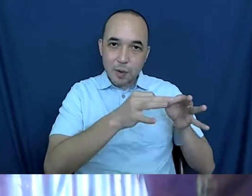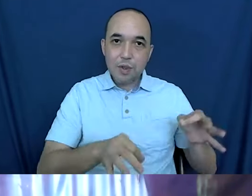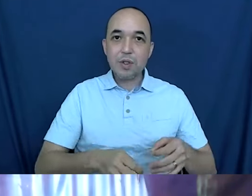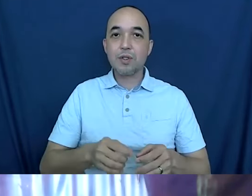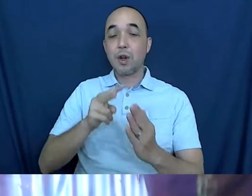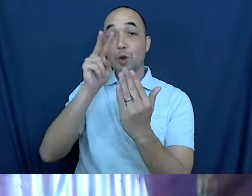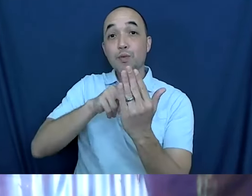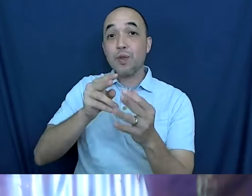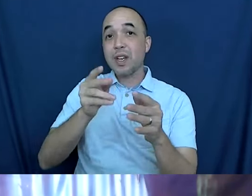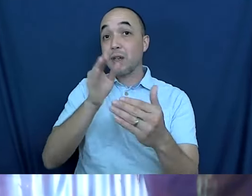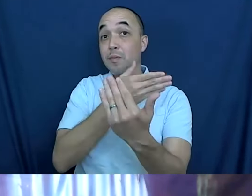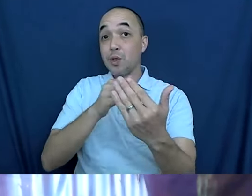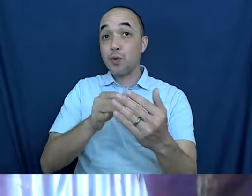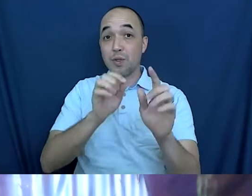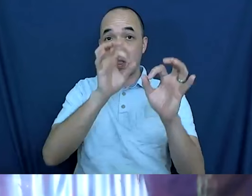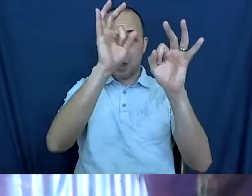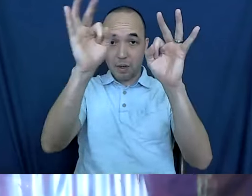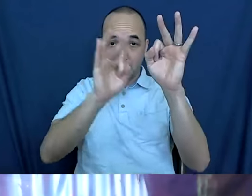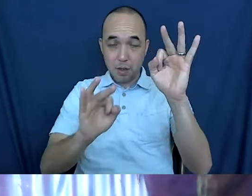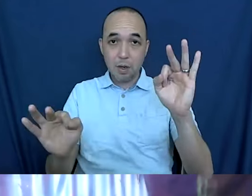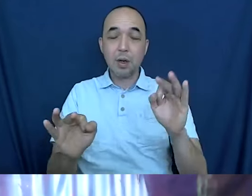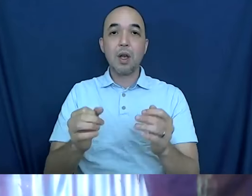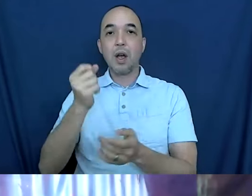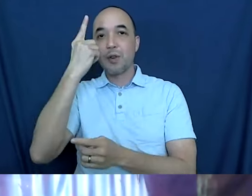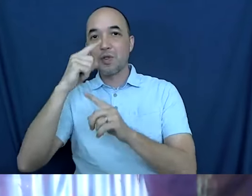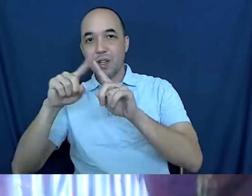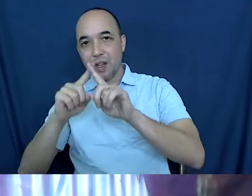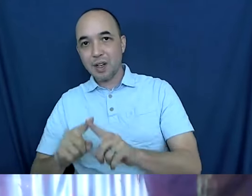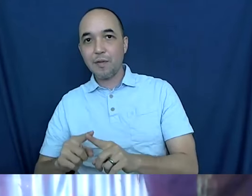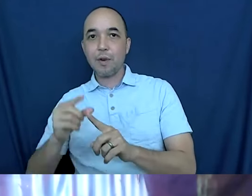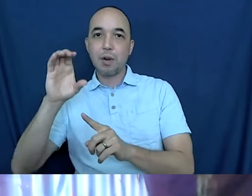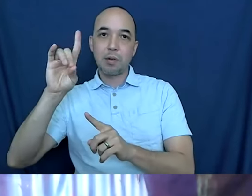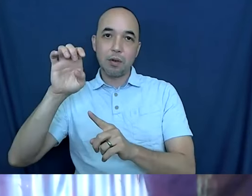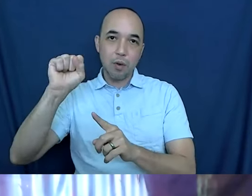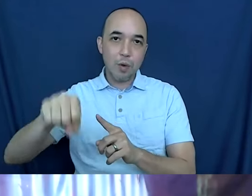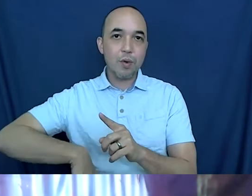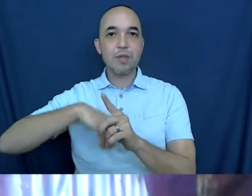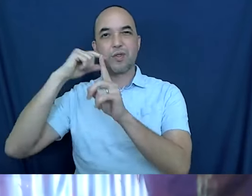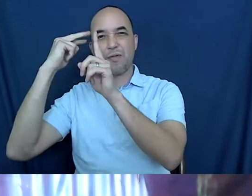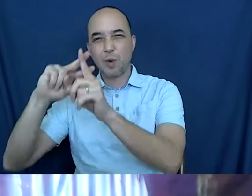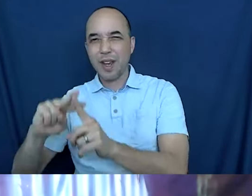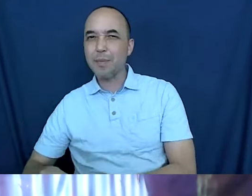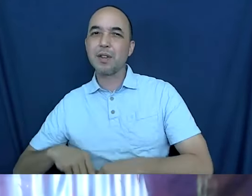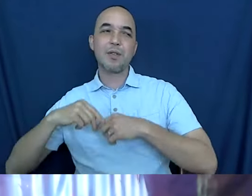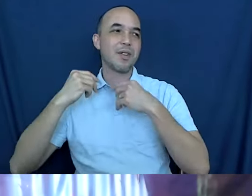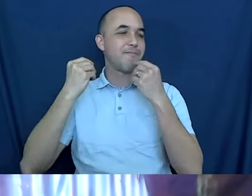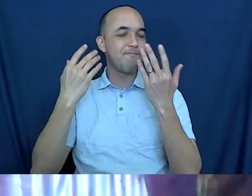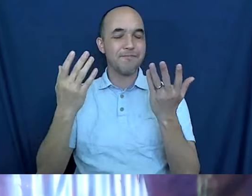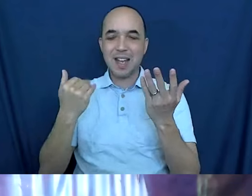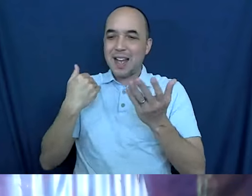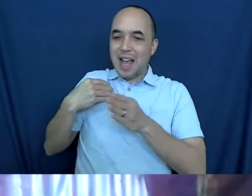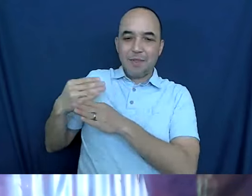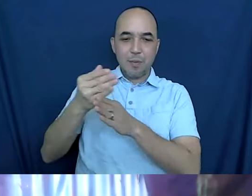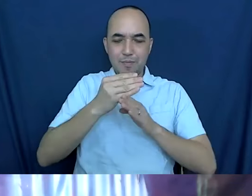terms. It's all something that having partners on that process is only going to